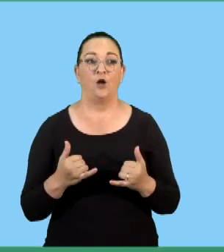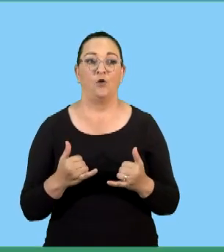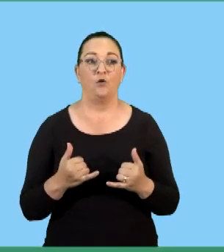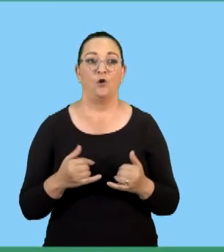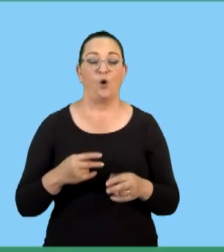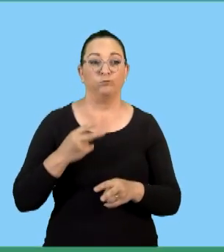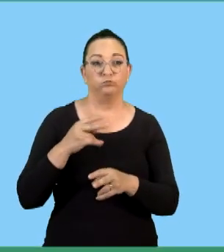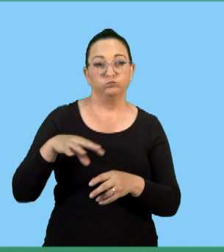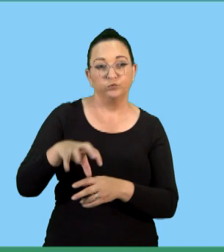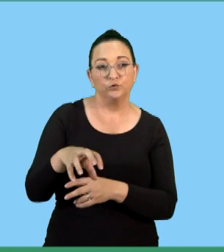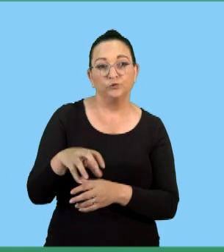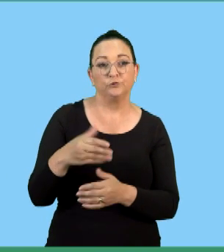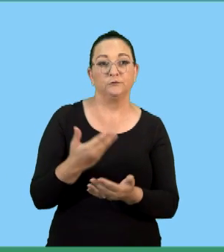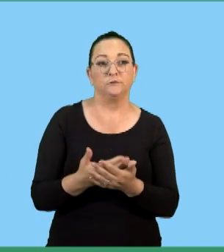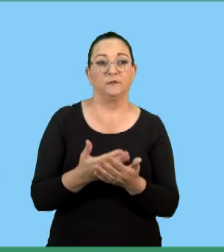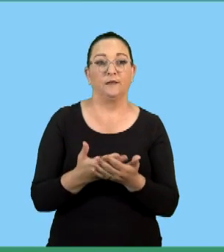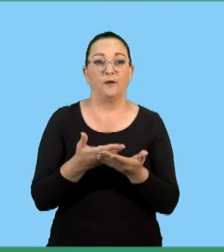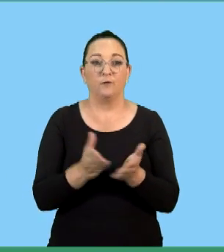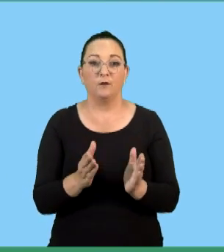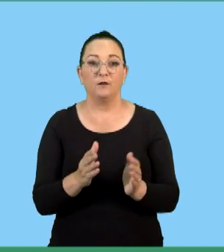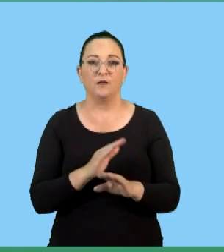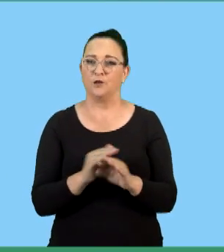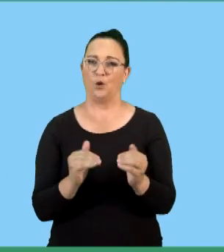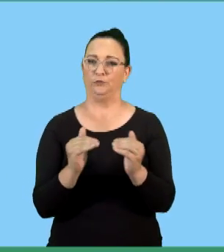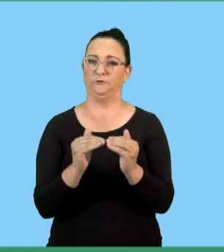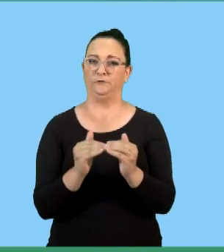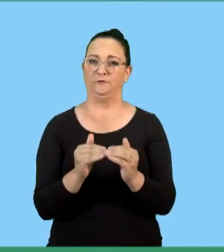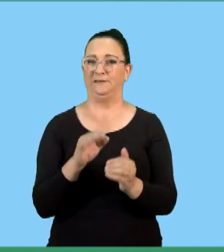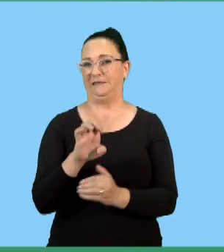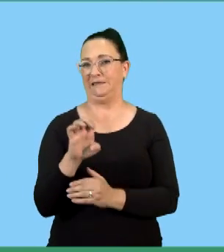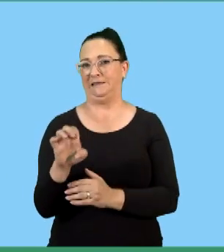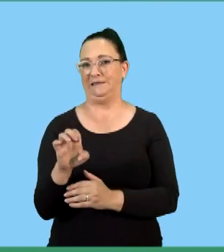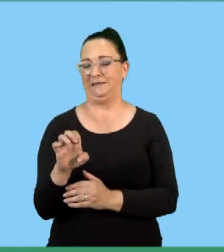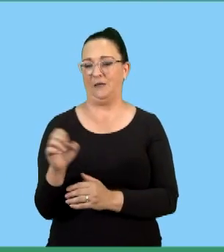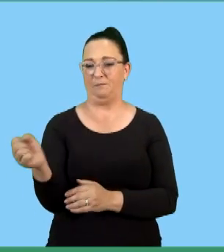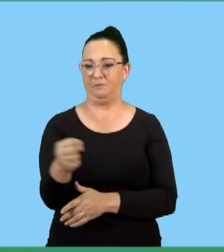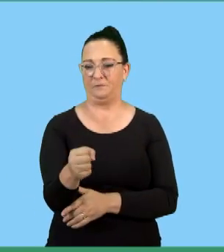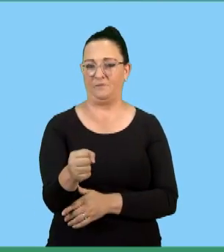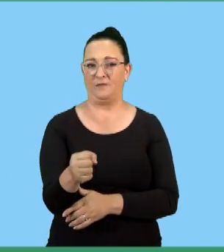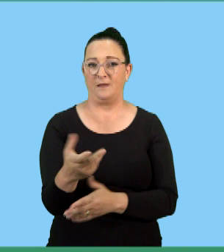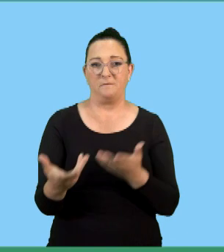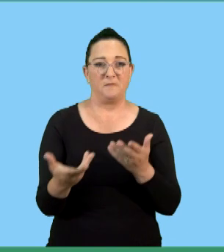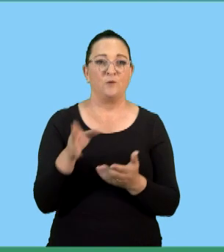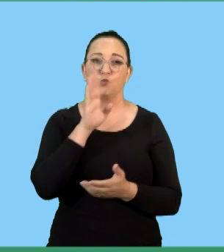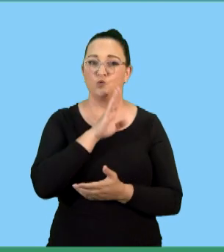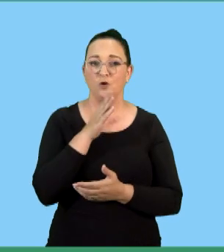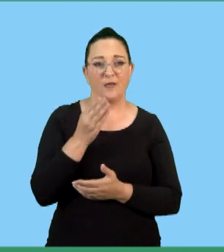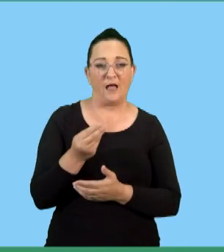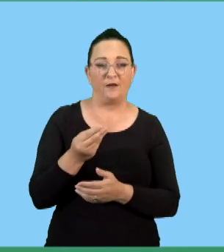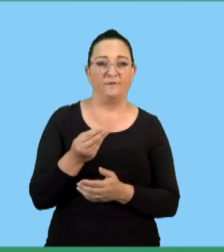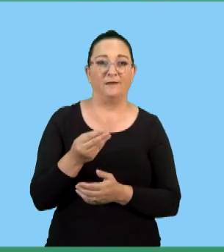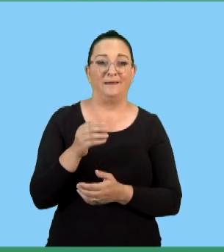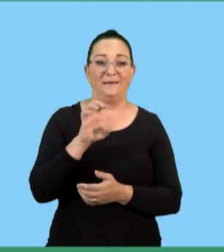go unfilled because there are no suitable EE candidates. Remember, who are these EE candidates? We are talking about your